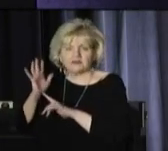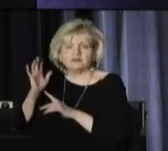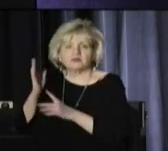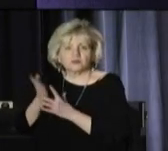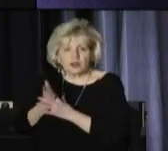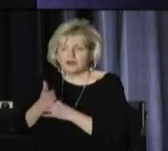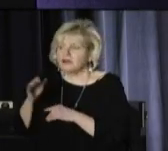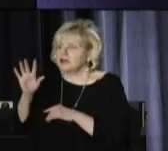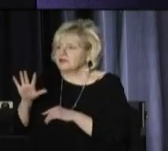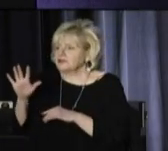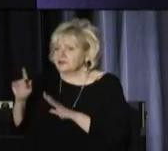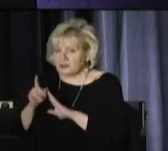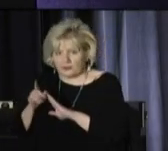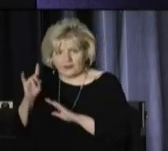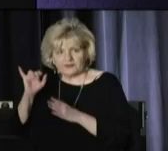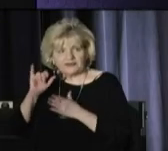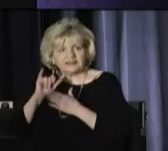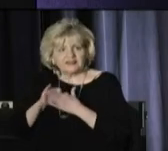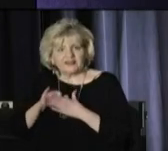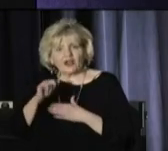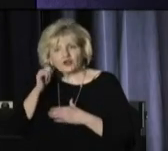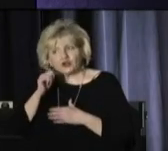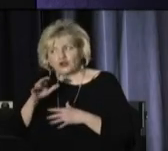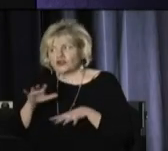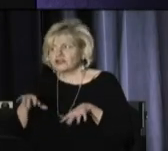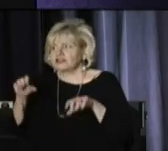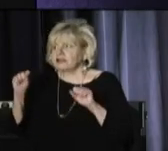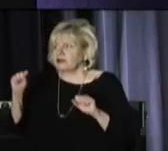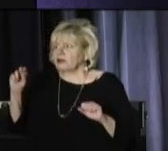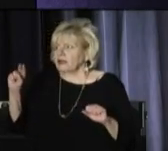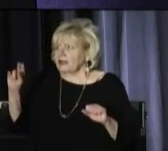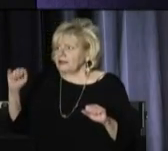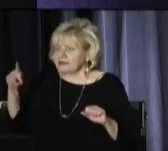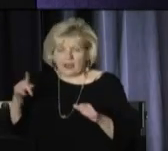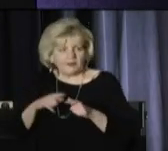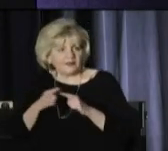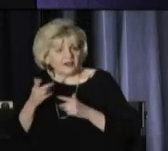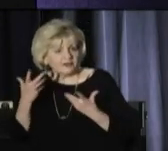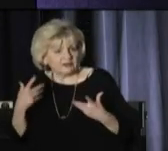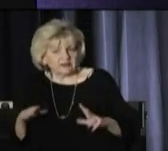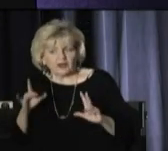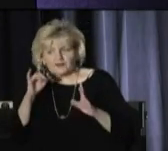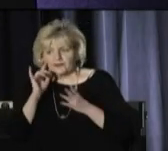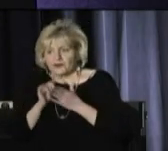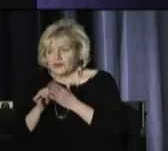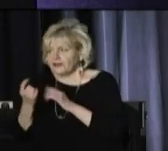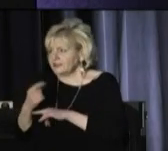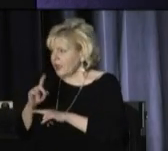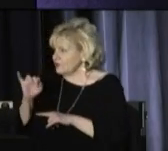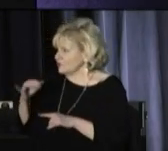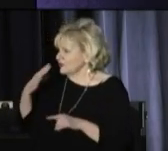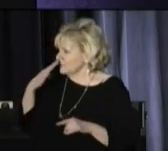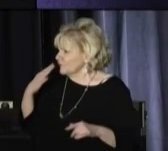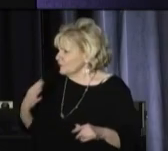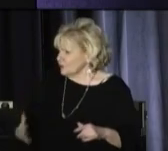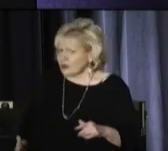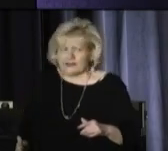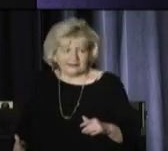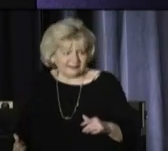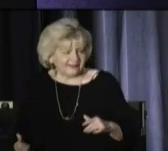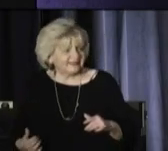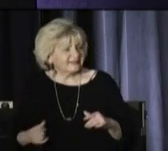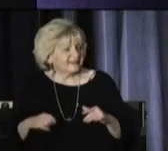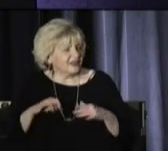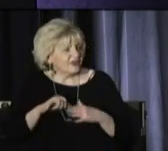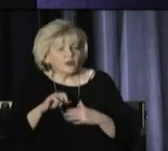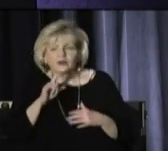minutes. And if you did that, girl, you go get your nap, you go get your yoga, you done for the day. Like you did good, right? Yes. And so those are, a lot